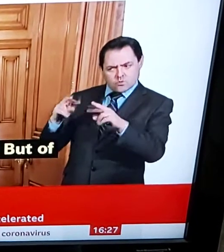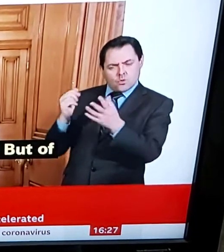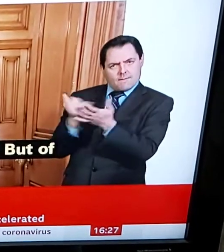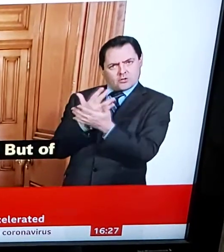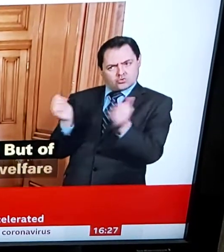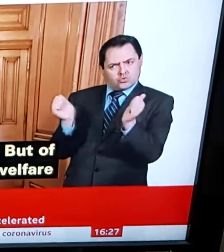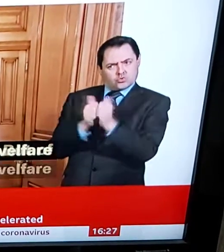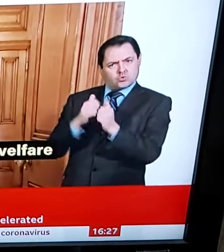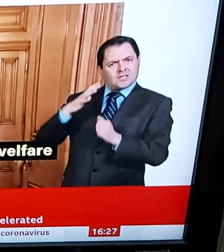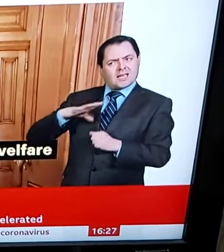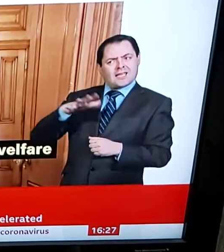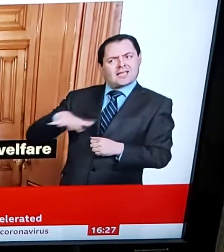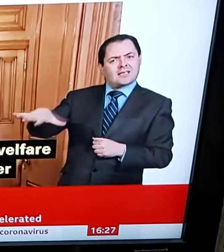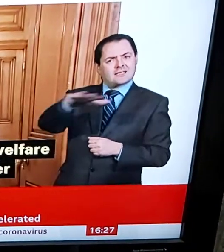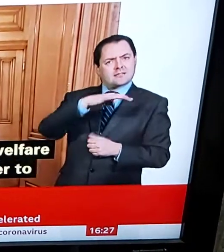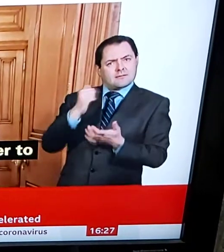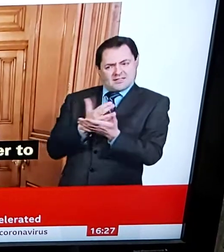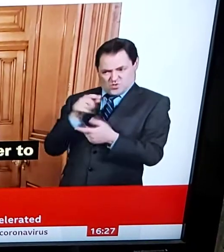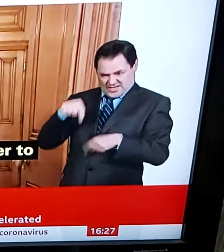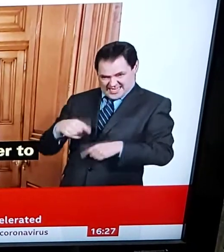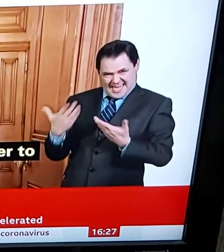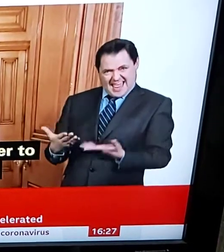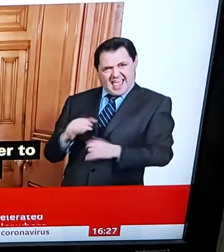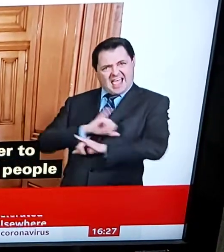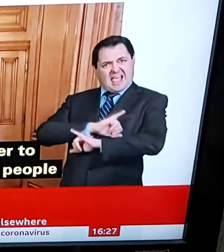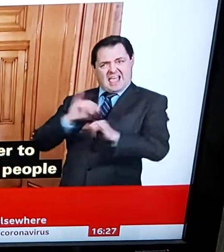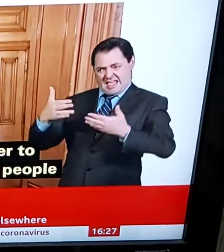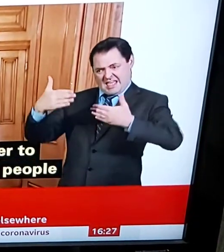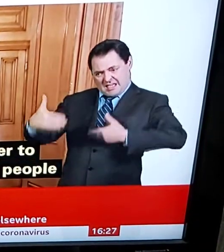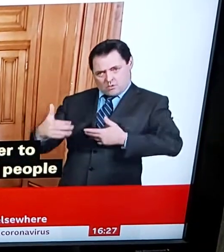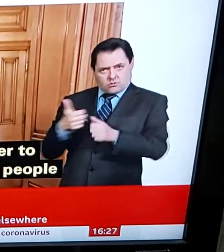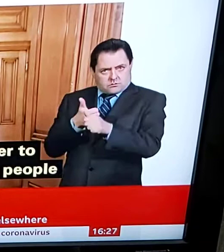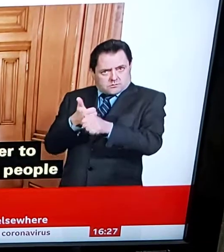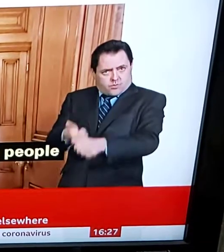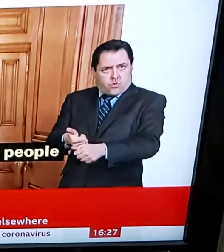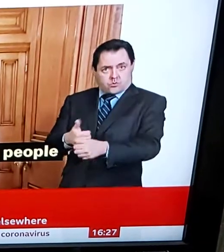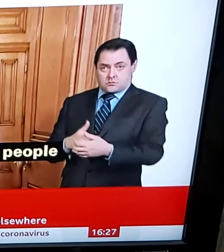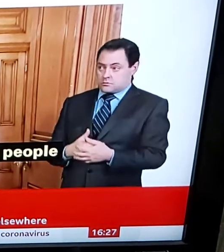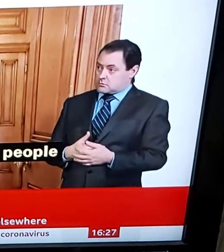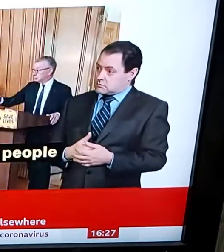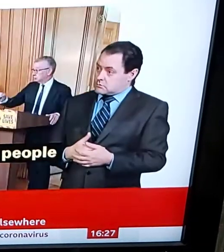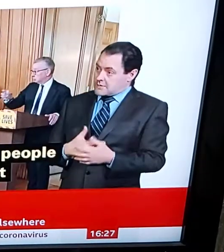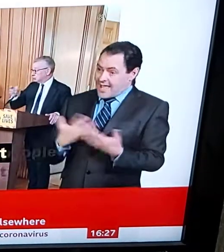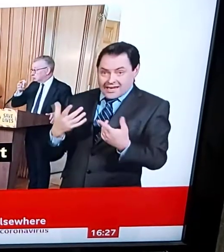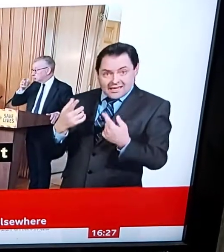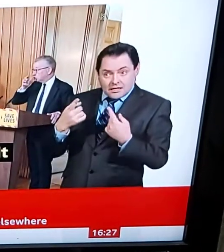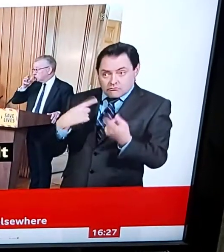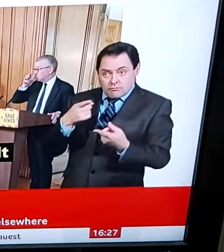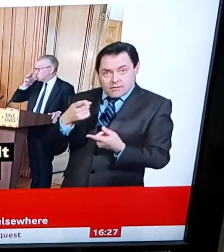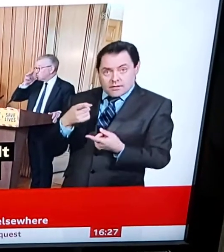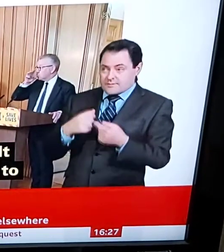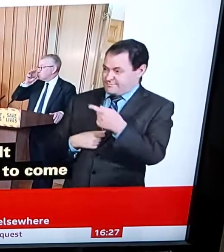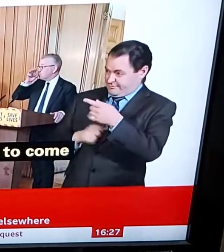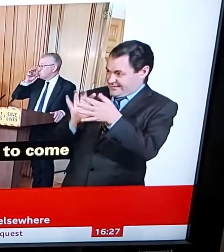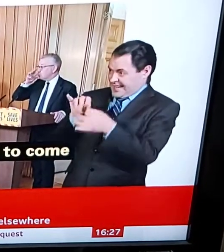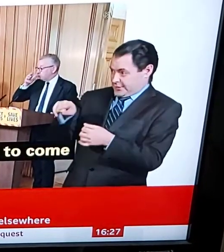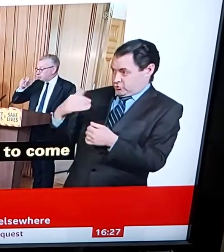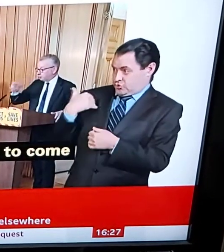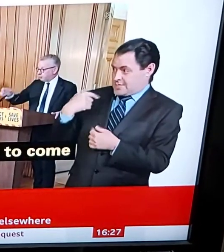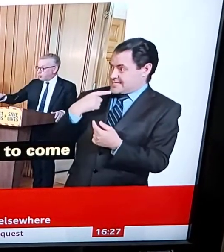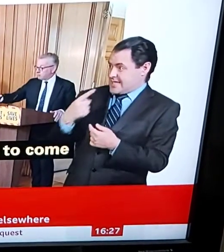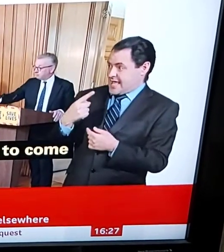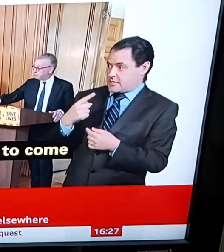we can support people financially through a difficult time. Is there anything that you wanted to come back on? Just on that point, Mr. Gove, your colleague